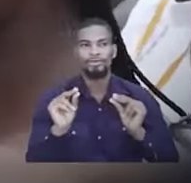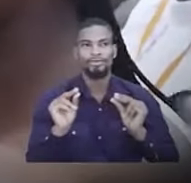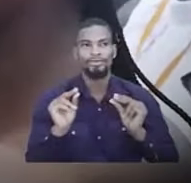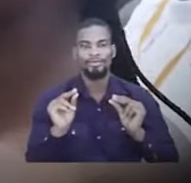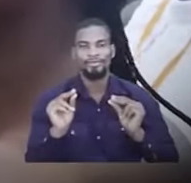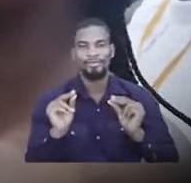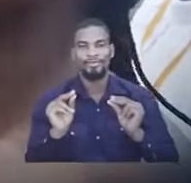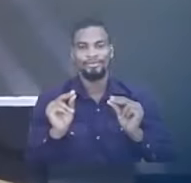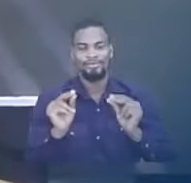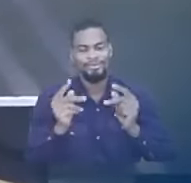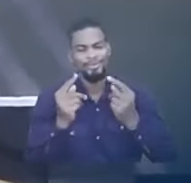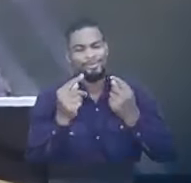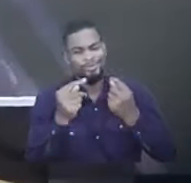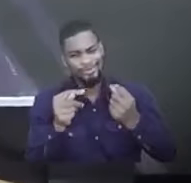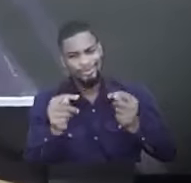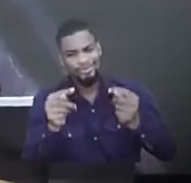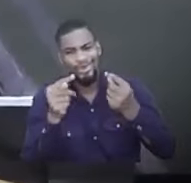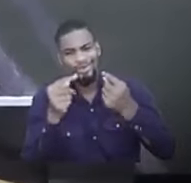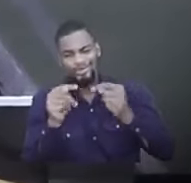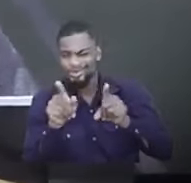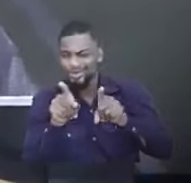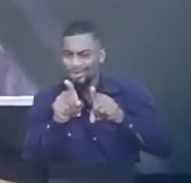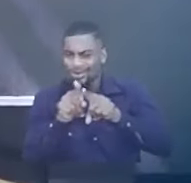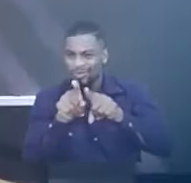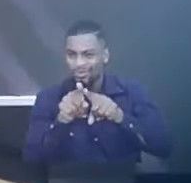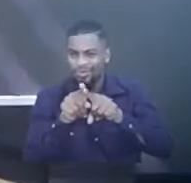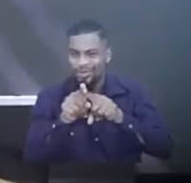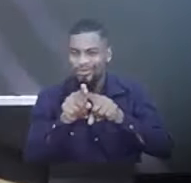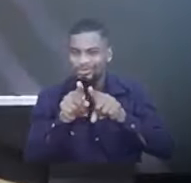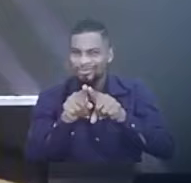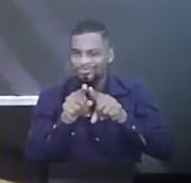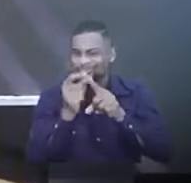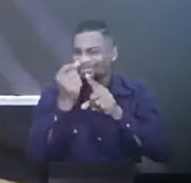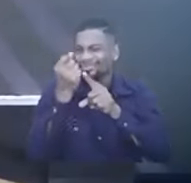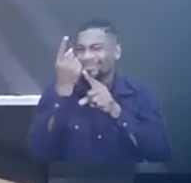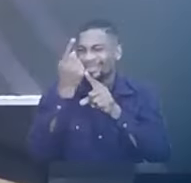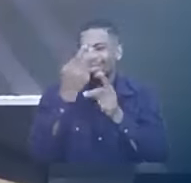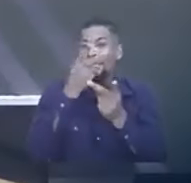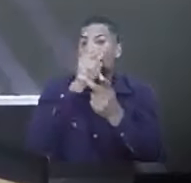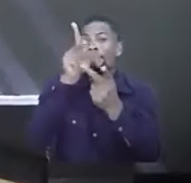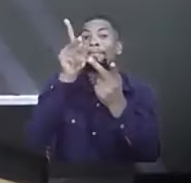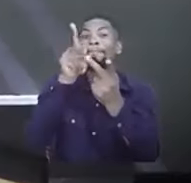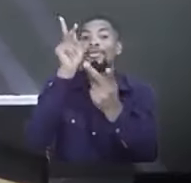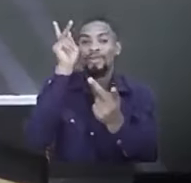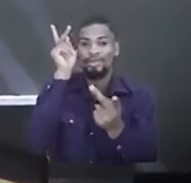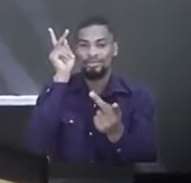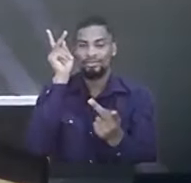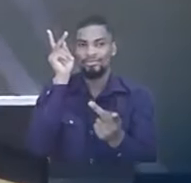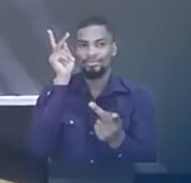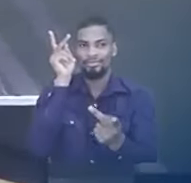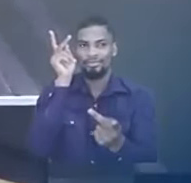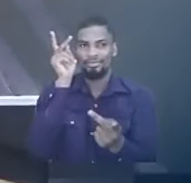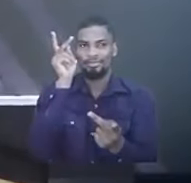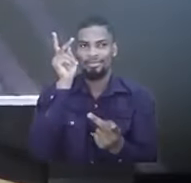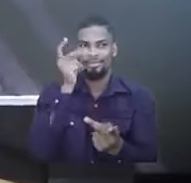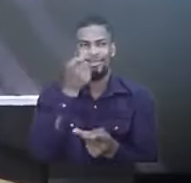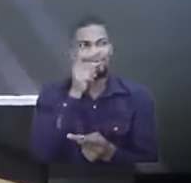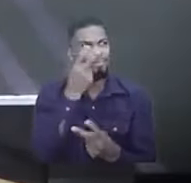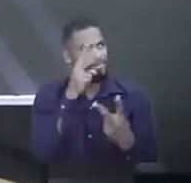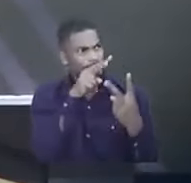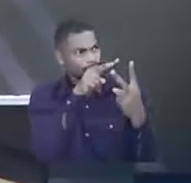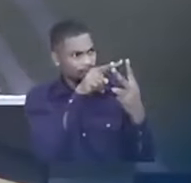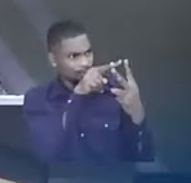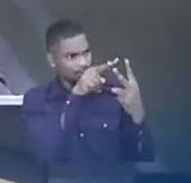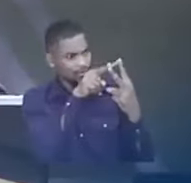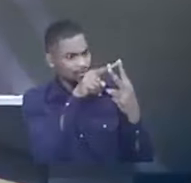No. Yes. I mean, you see, Christianity must be reasonable to those who do not even belong to our faith. They should look at it